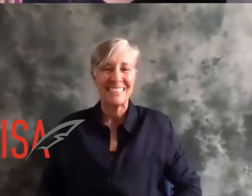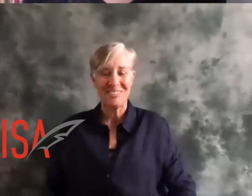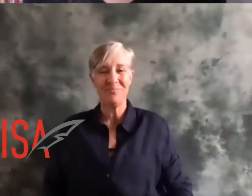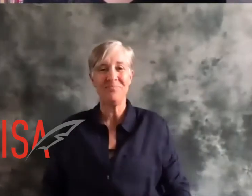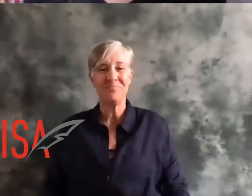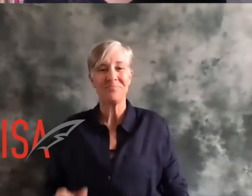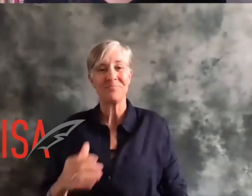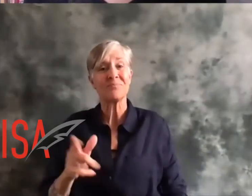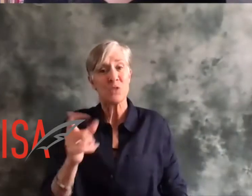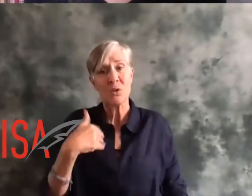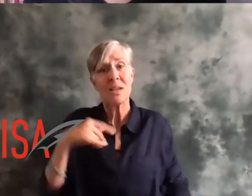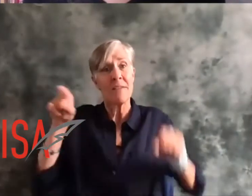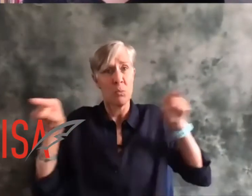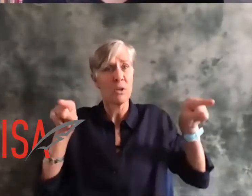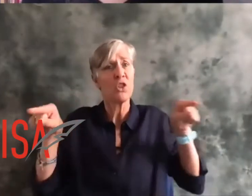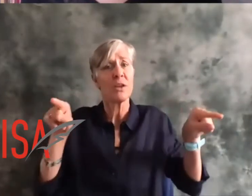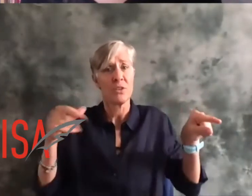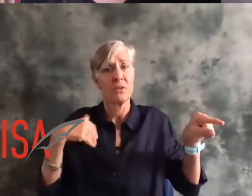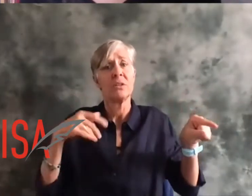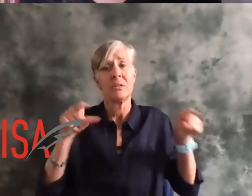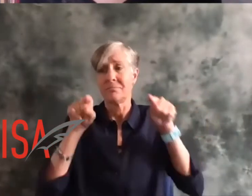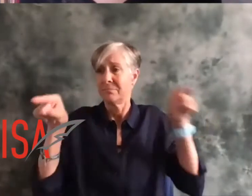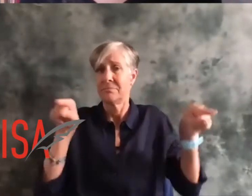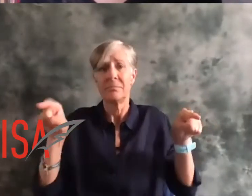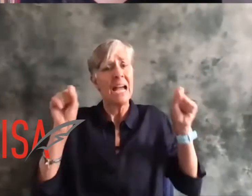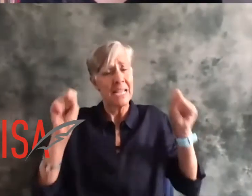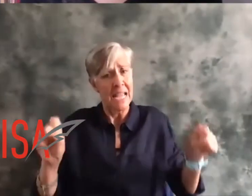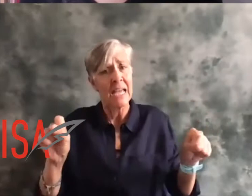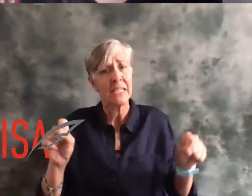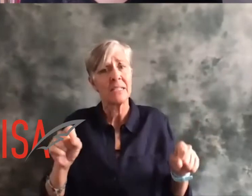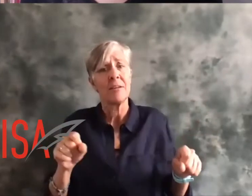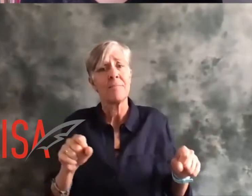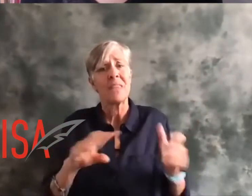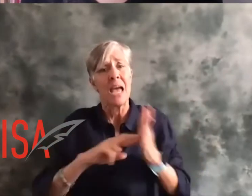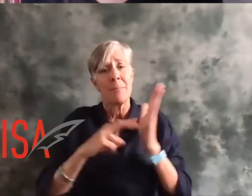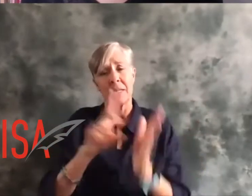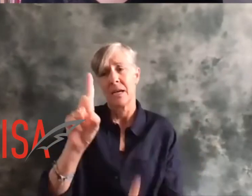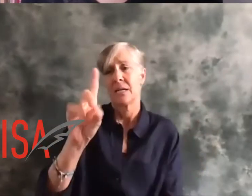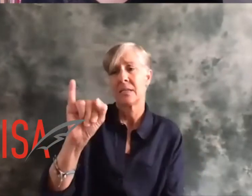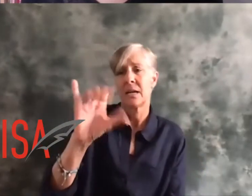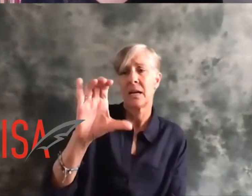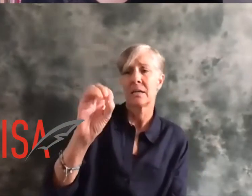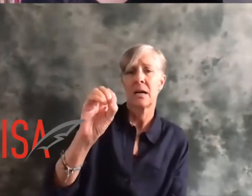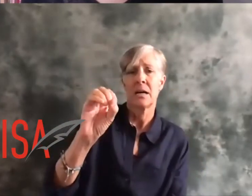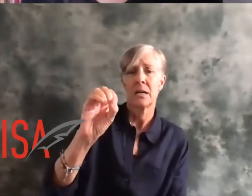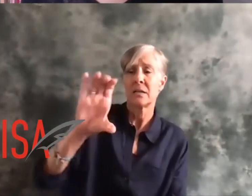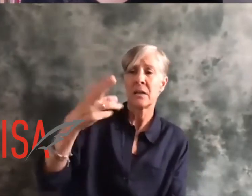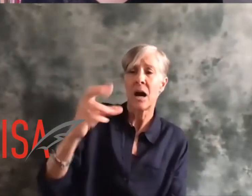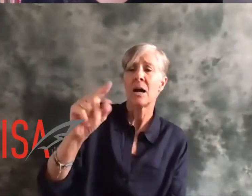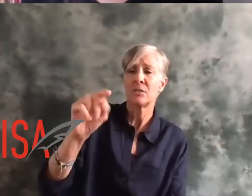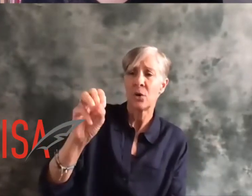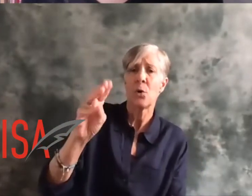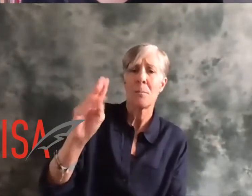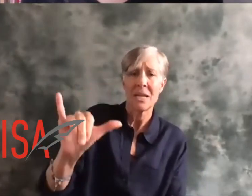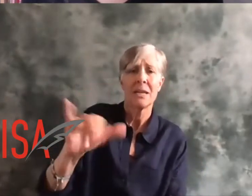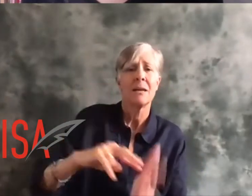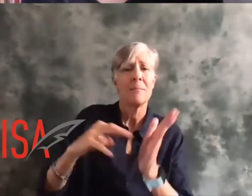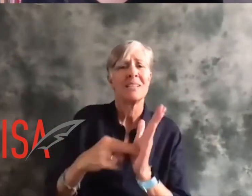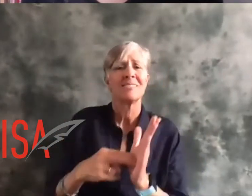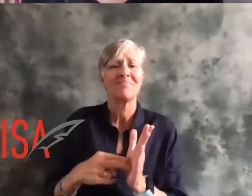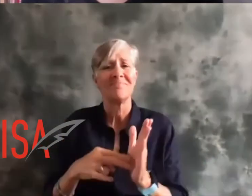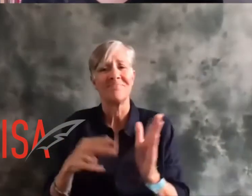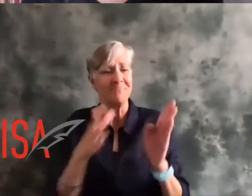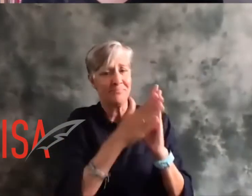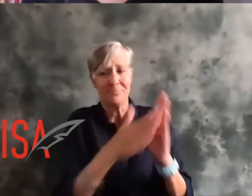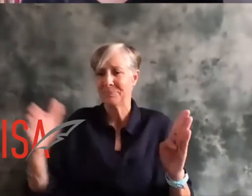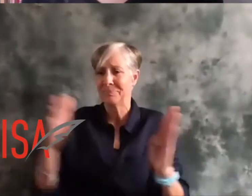But you can have a dichotomy. And I'm speaking in the dichotomy right now, but of course, within a dichotomy, there's a lot in between.